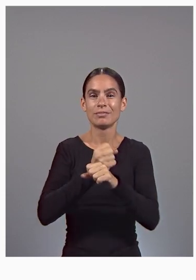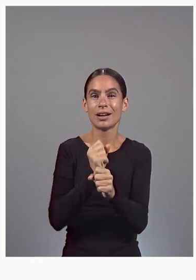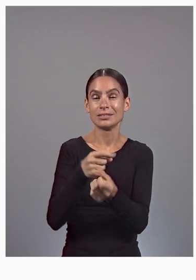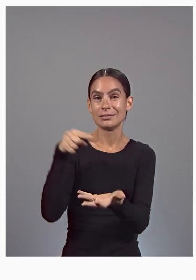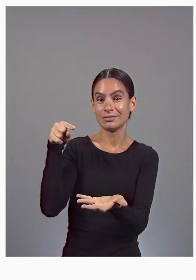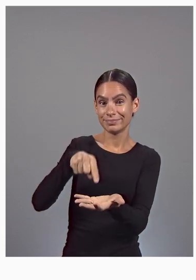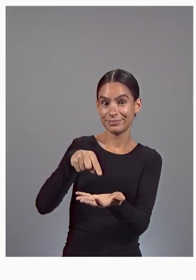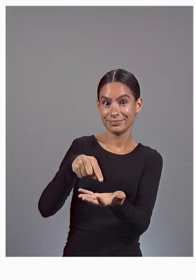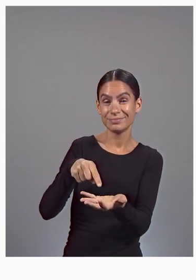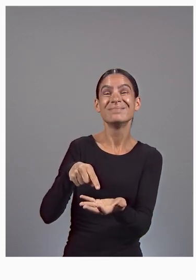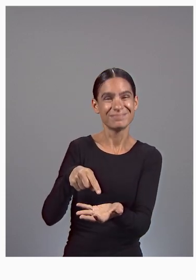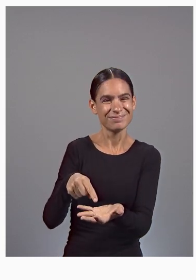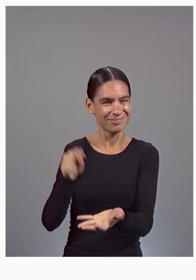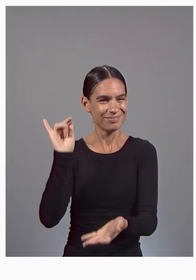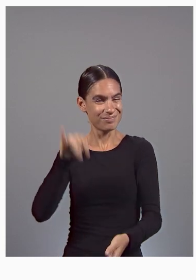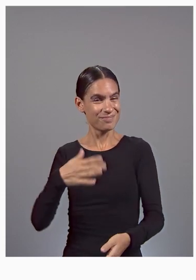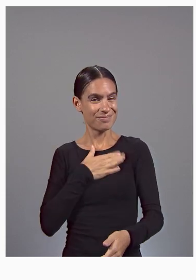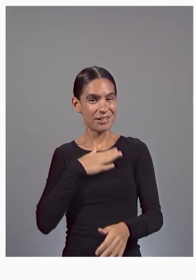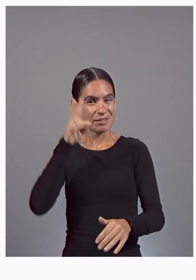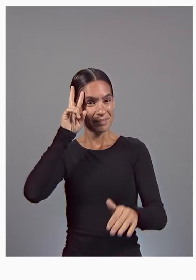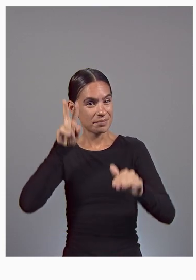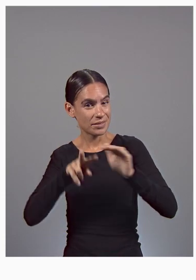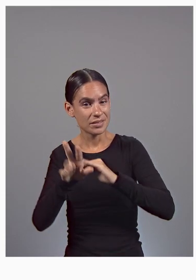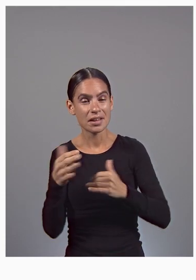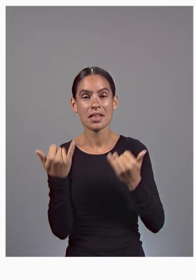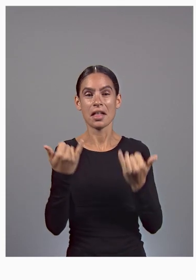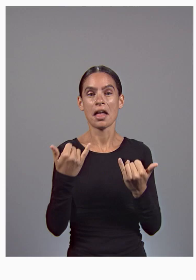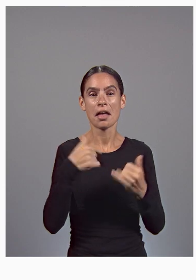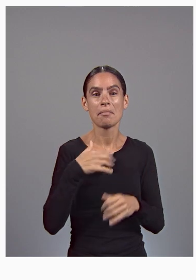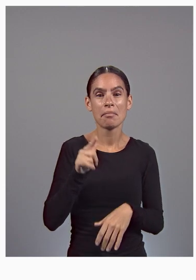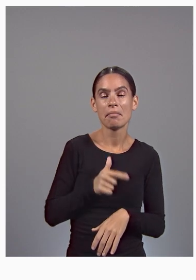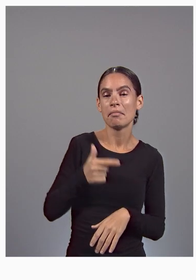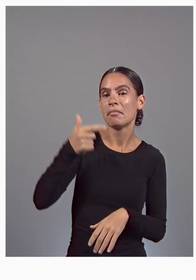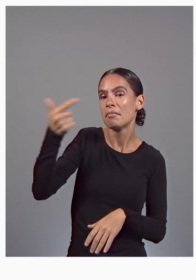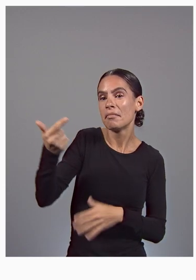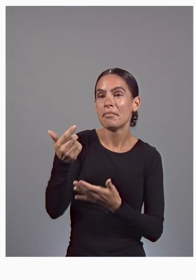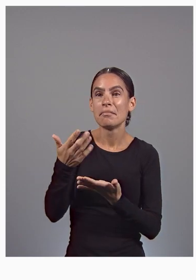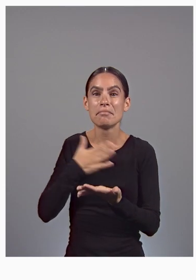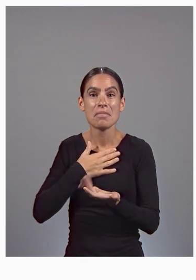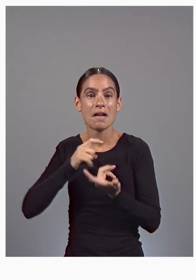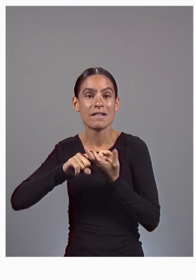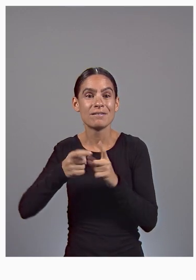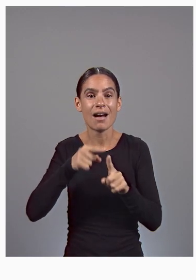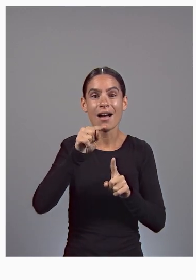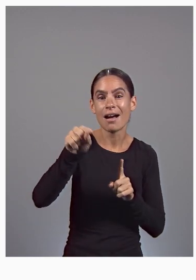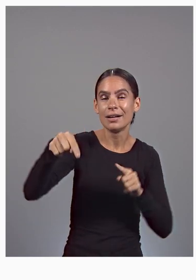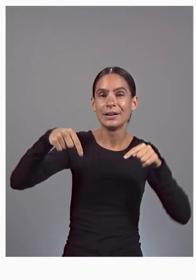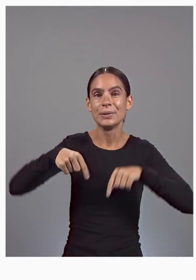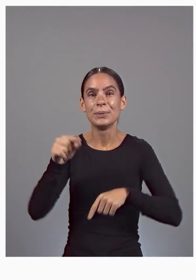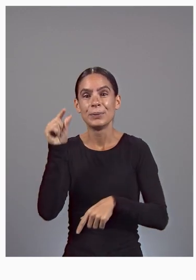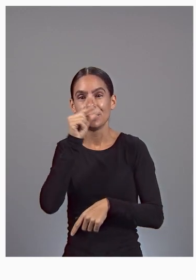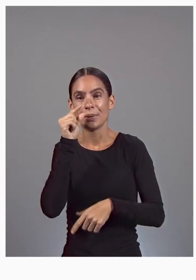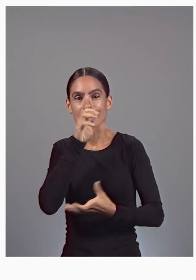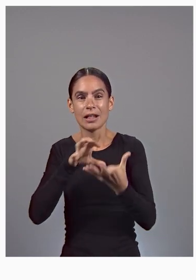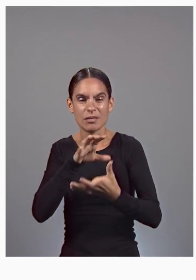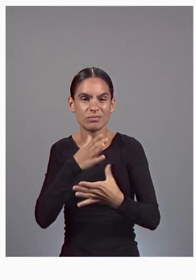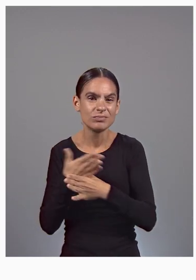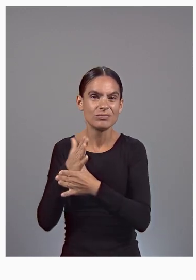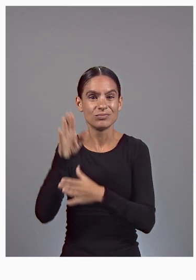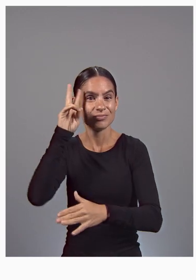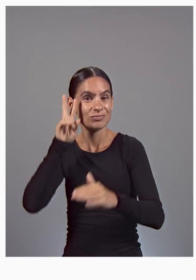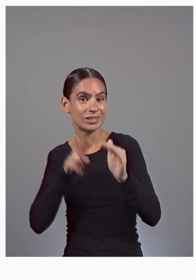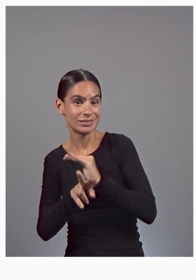prediction. Now I'm going to pass the mic to some of my friends here at Google Cloud to share their predictions. Thanks.